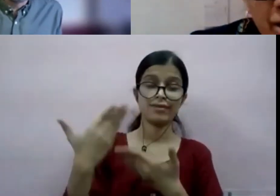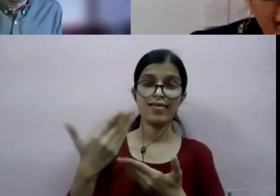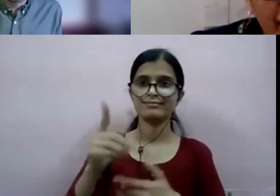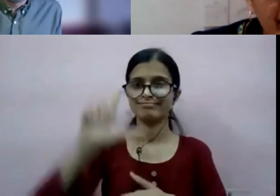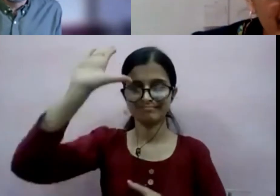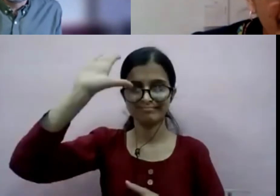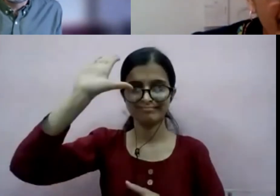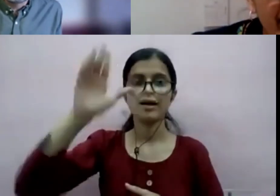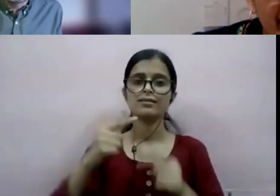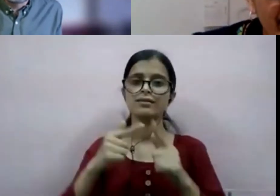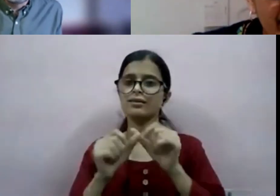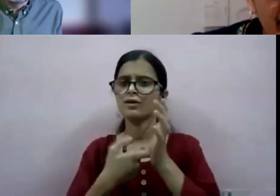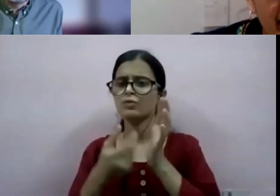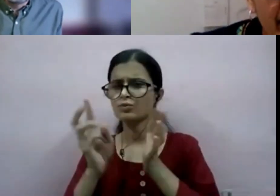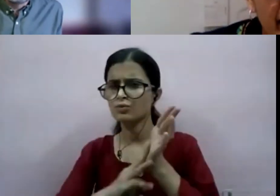to ask your question?